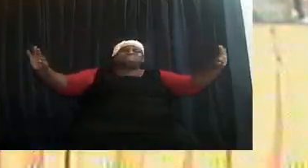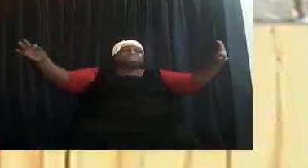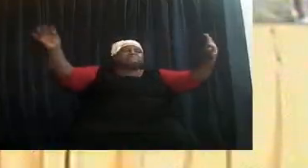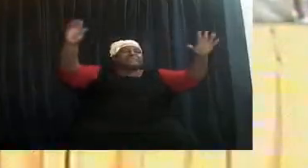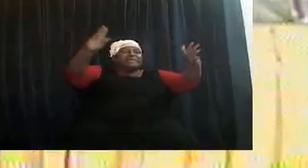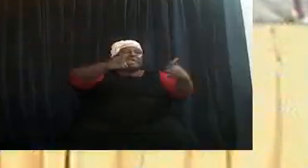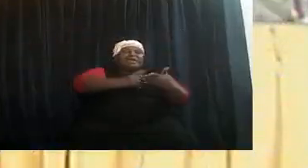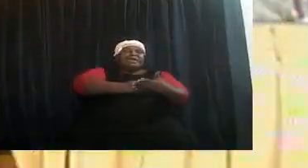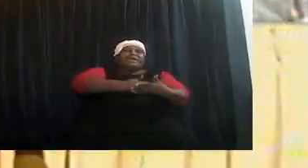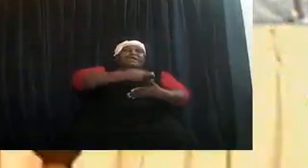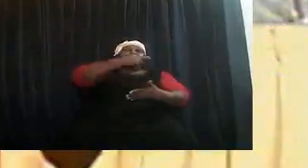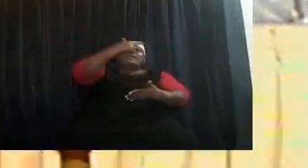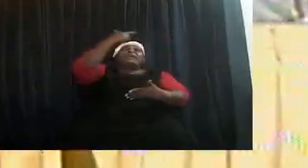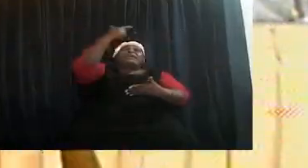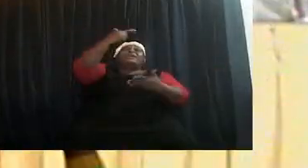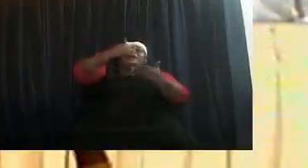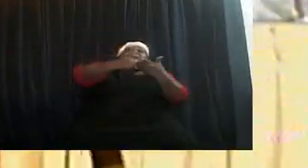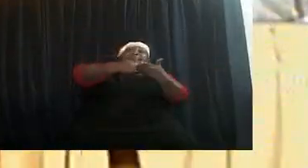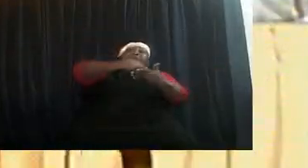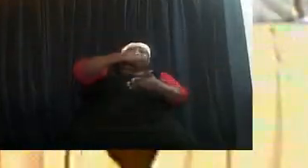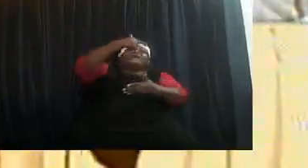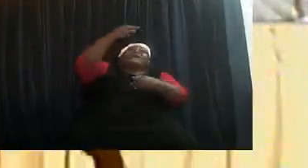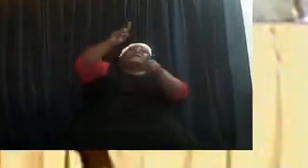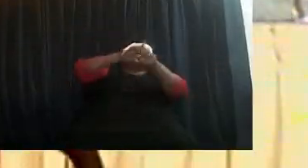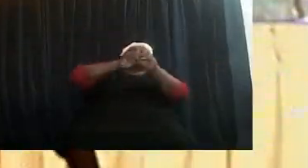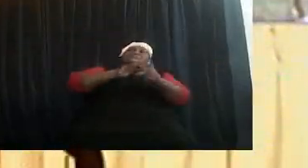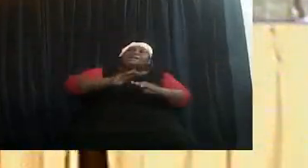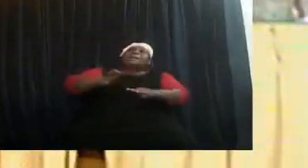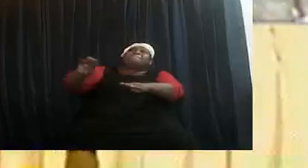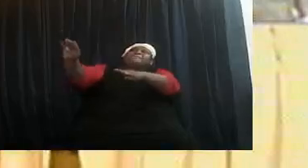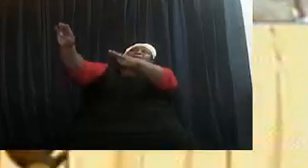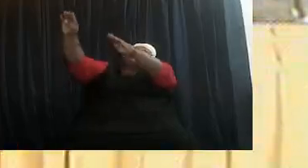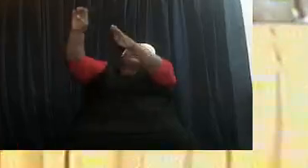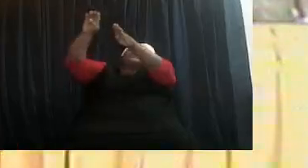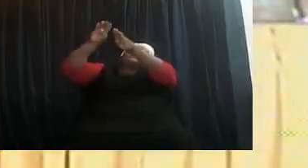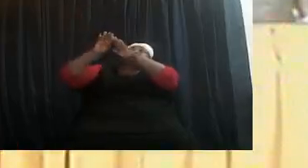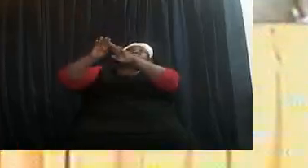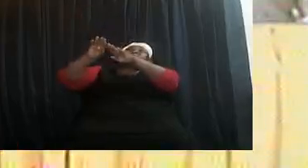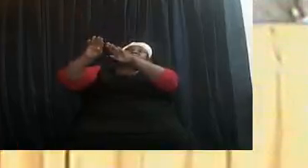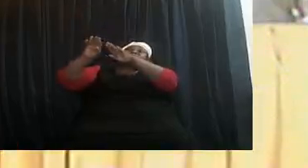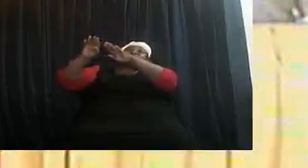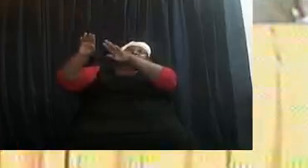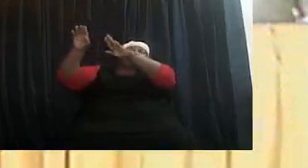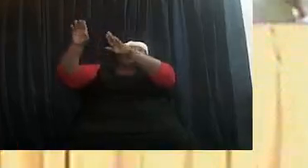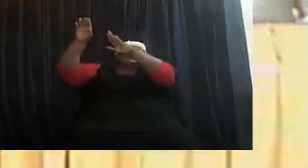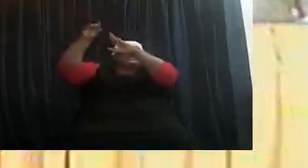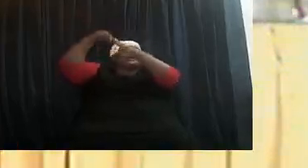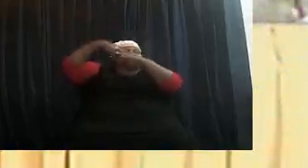oh.